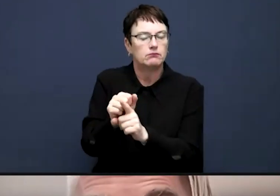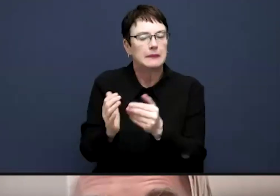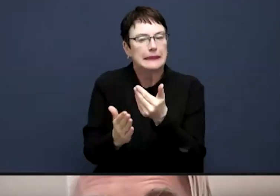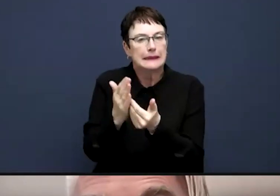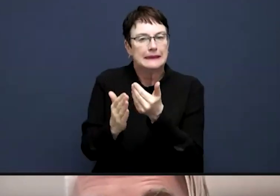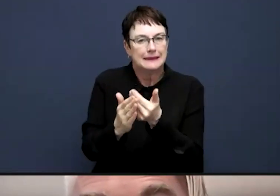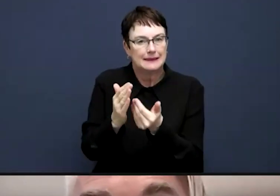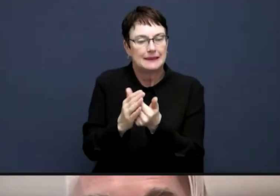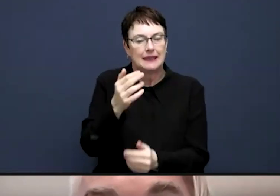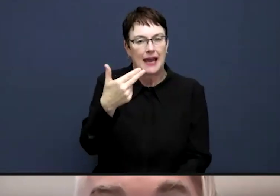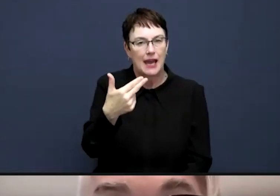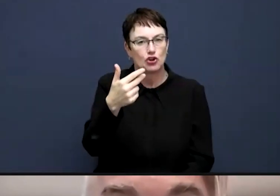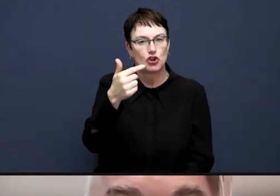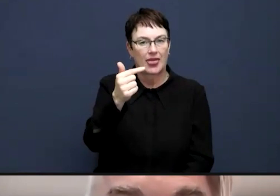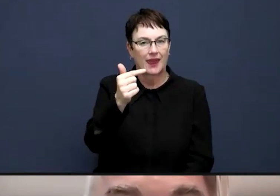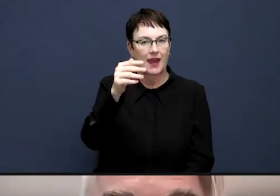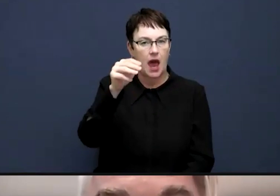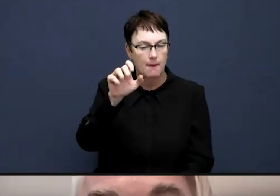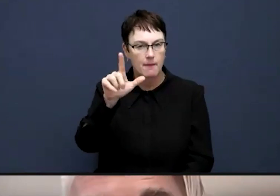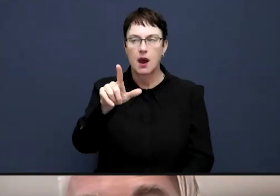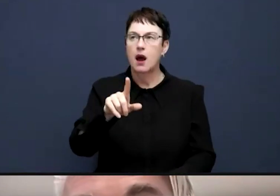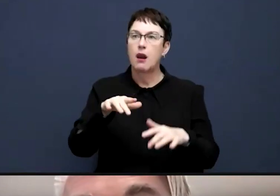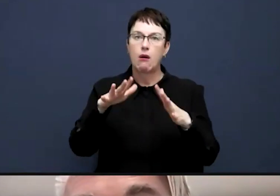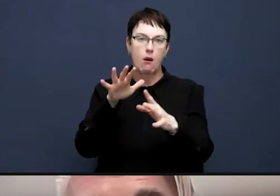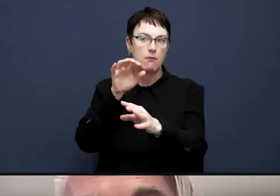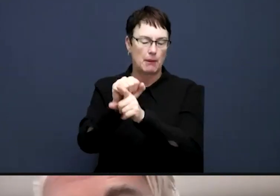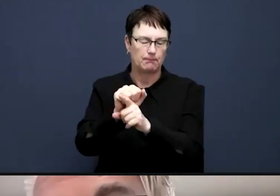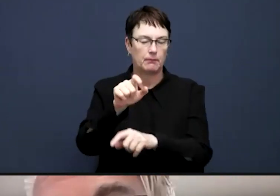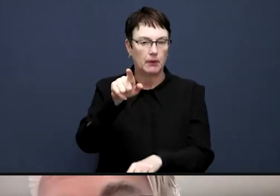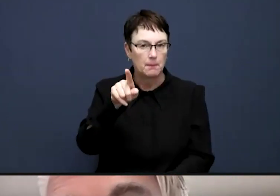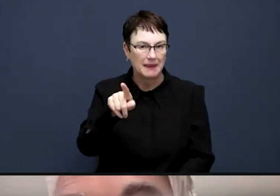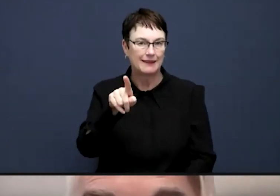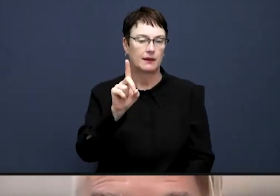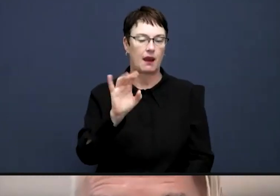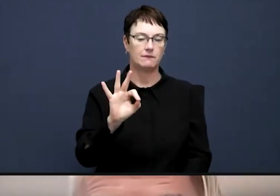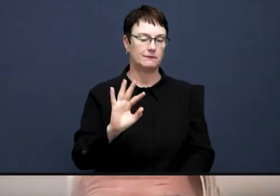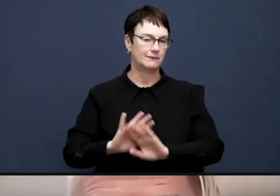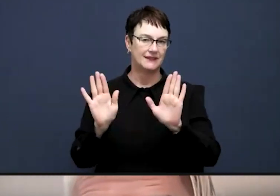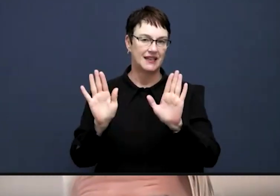adopted. But because it's seen only as a publishing format for books, that work hasn't been done.